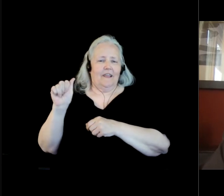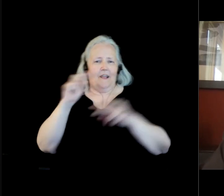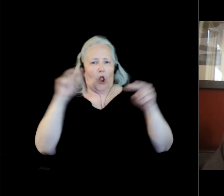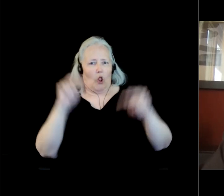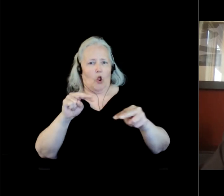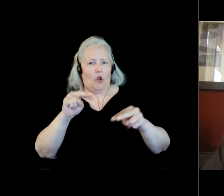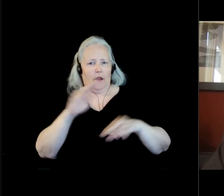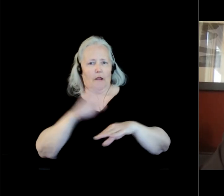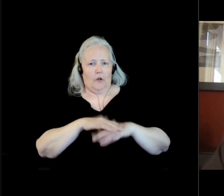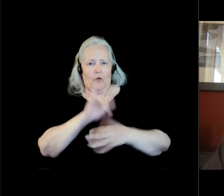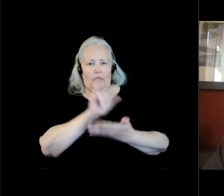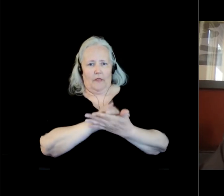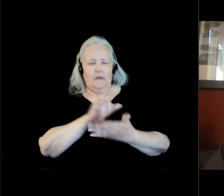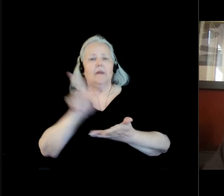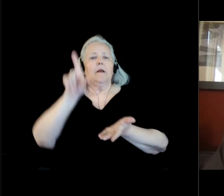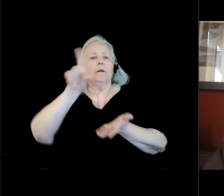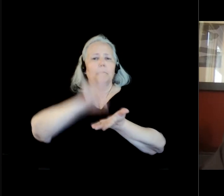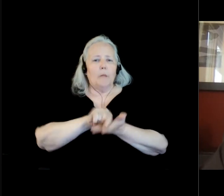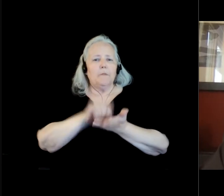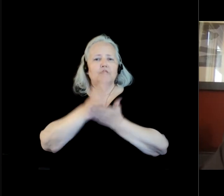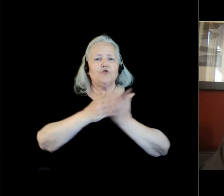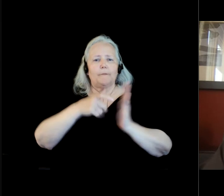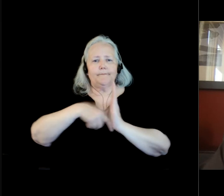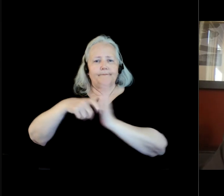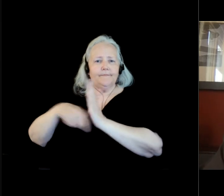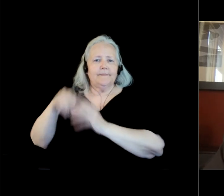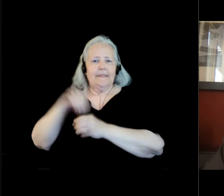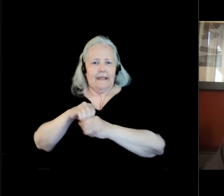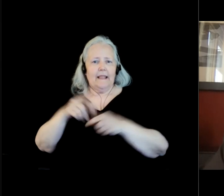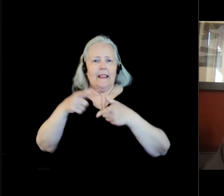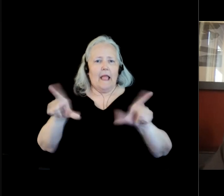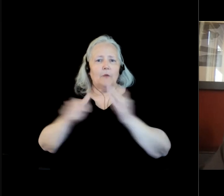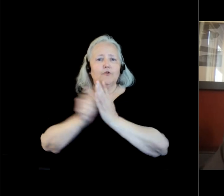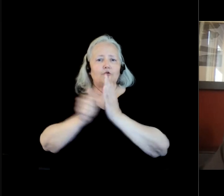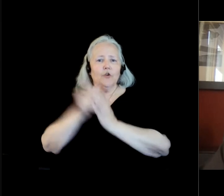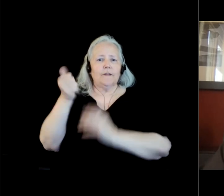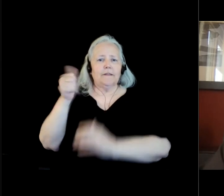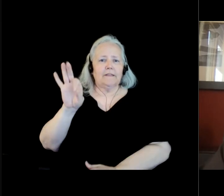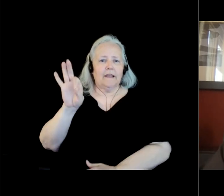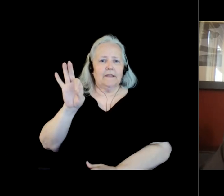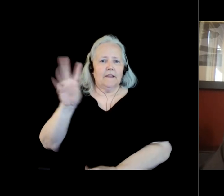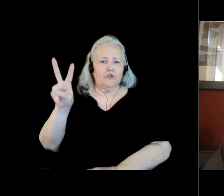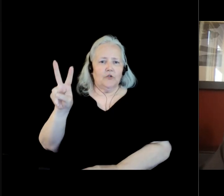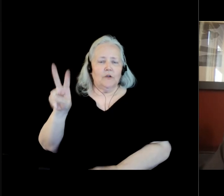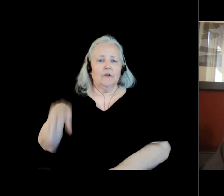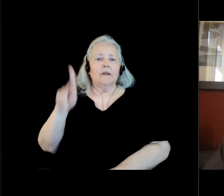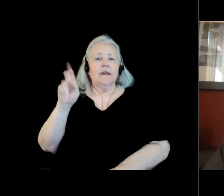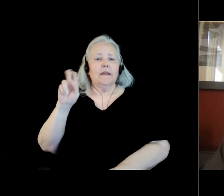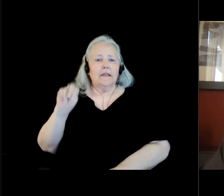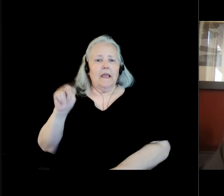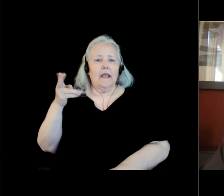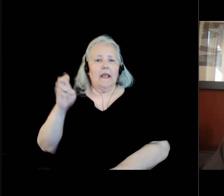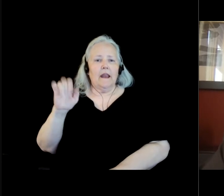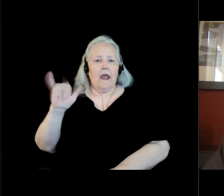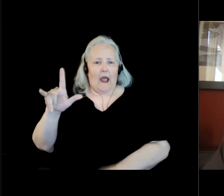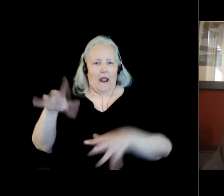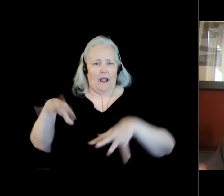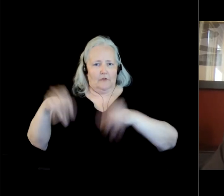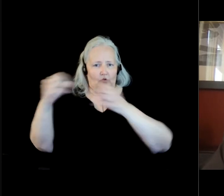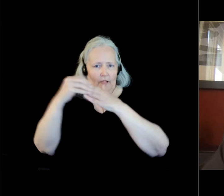the publication of a collection of papers in Language in 1992, spearheaded by Ken Hale, that focused